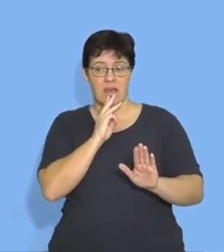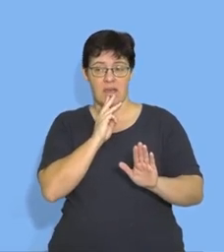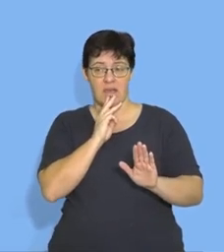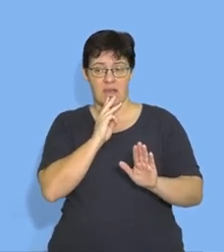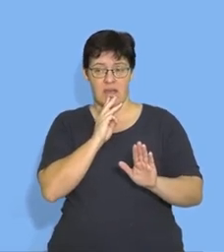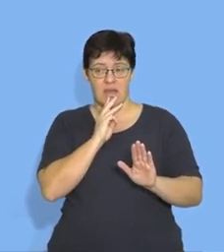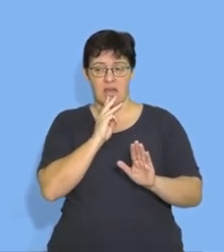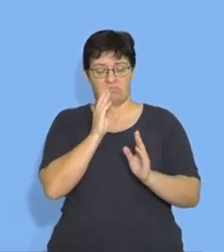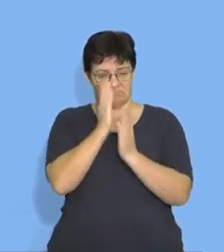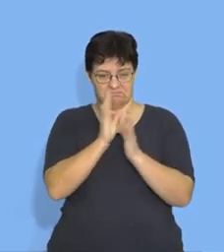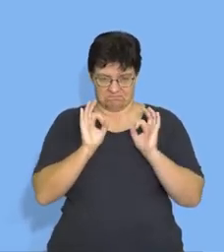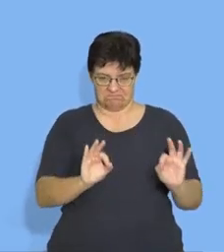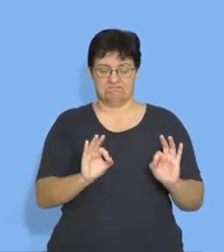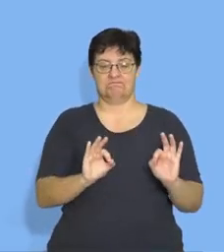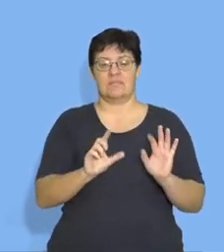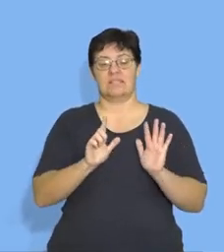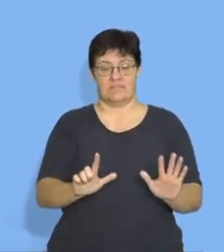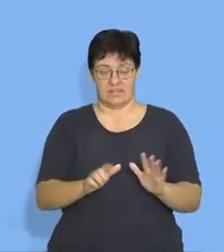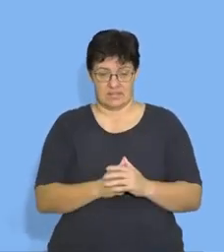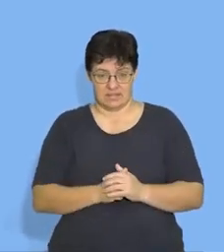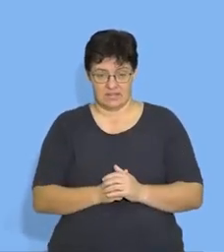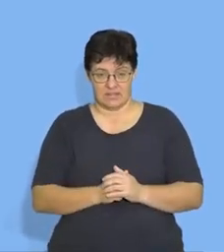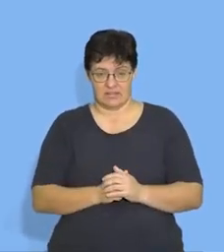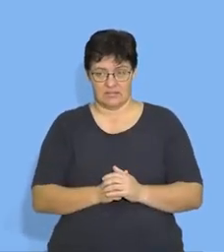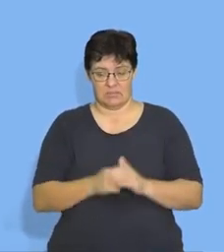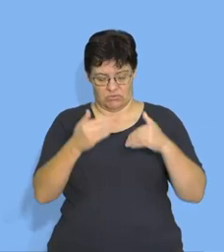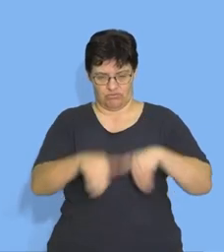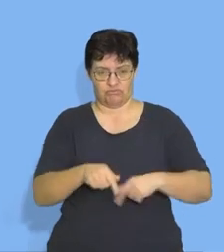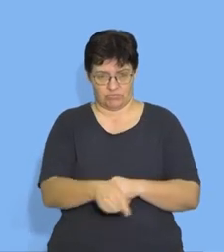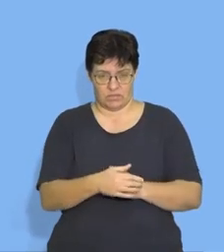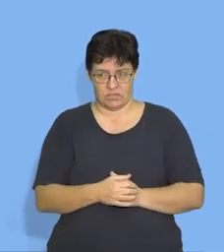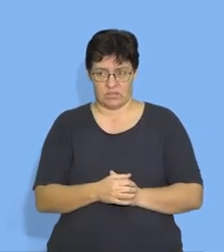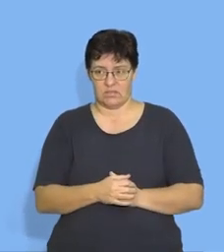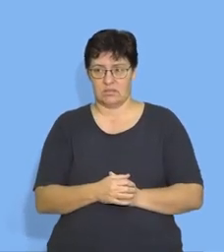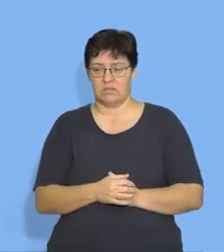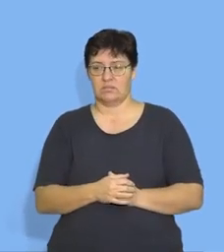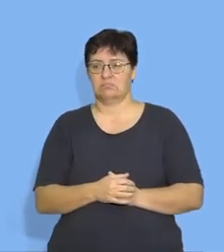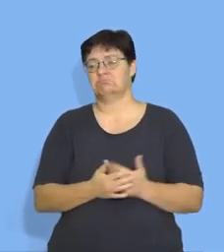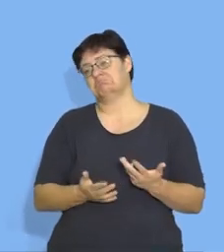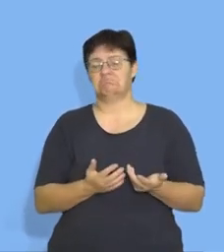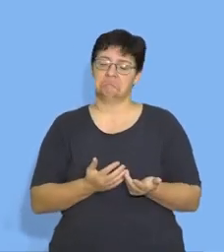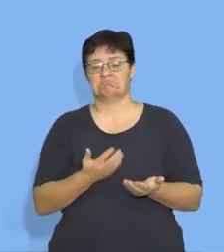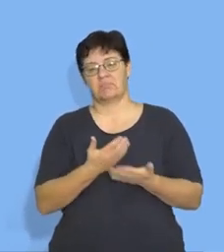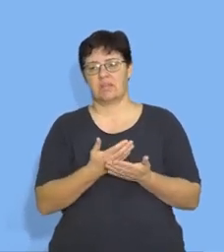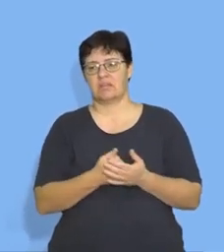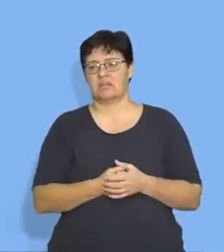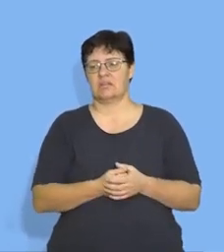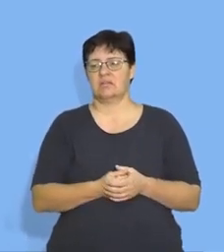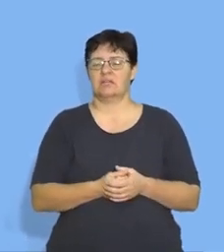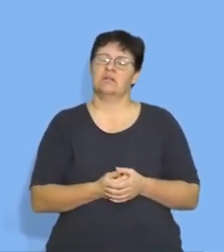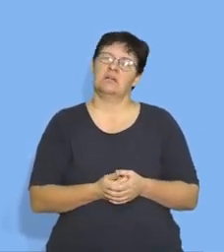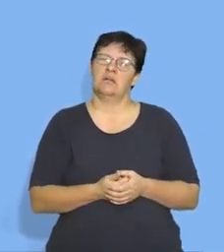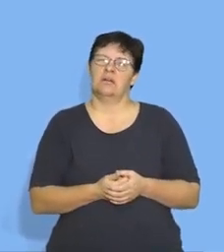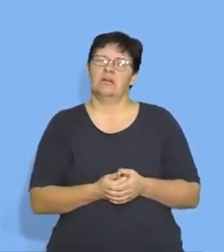on the pH value. Okay, so it's actually per substance. And then we can take, for example, something like, let's